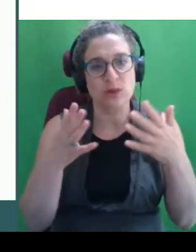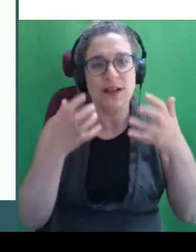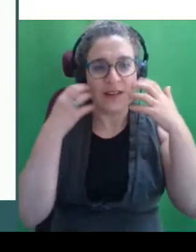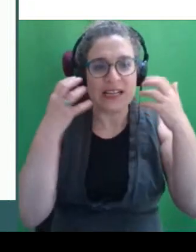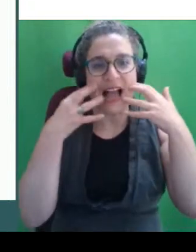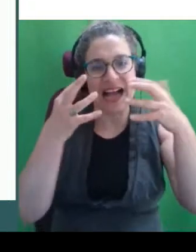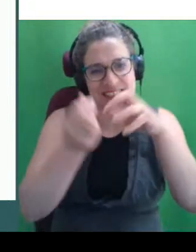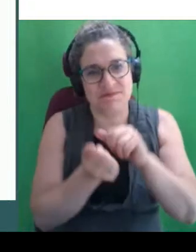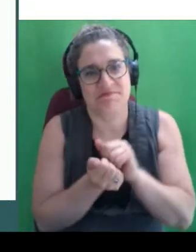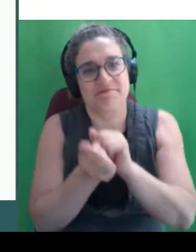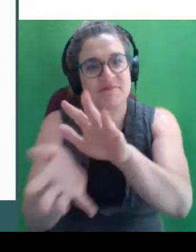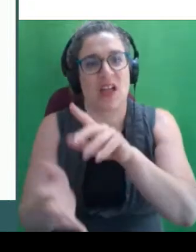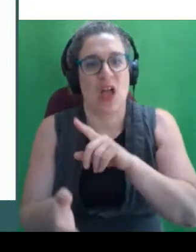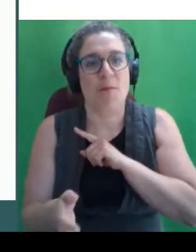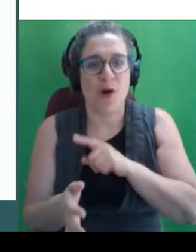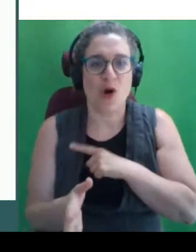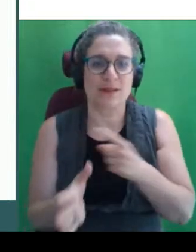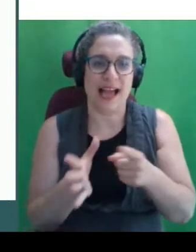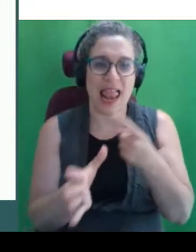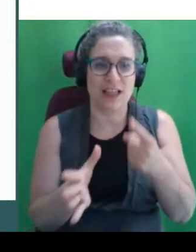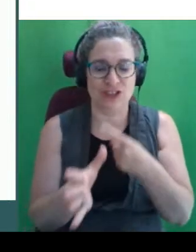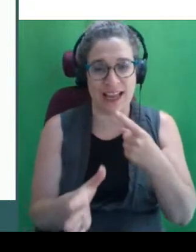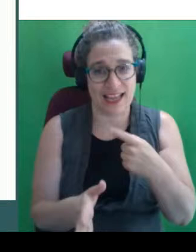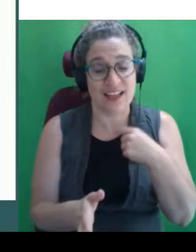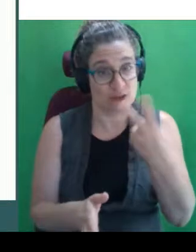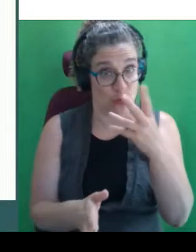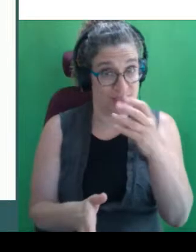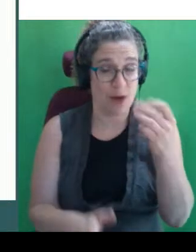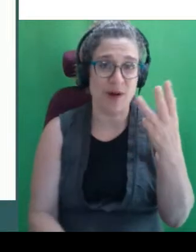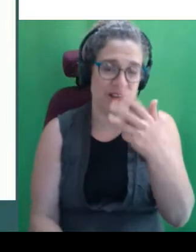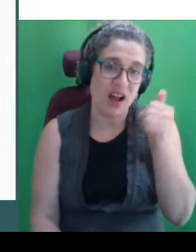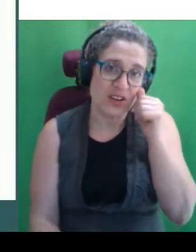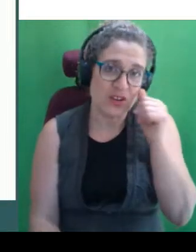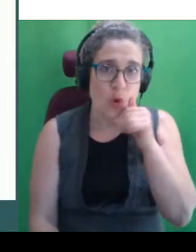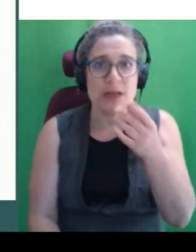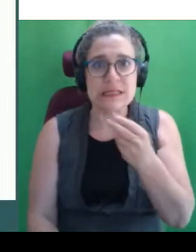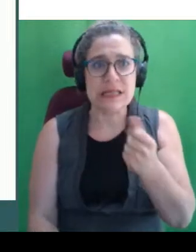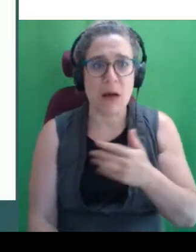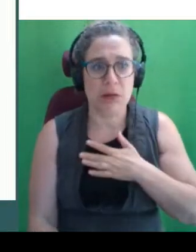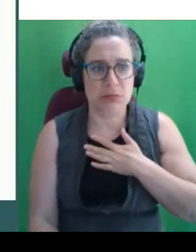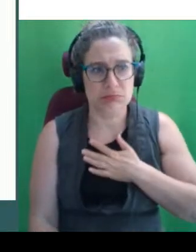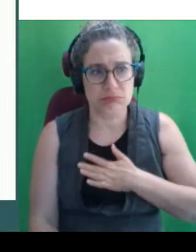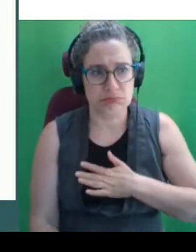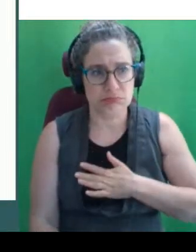that reluctantly people do have to get rid of